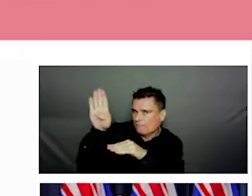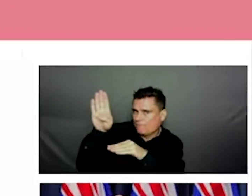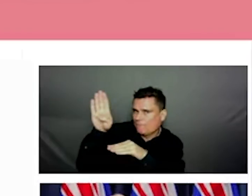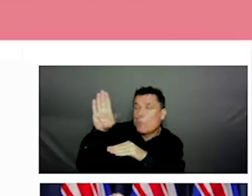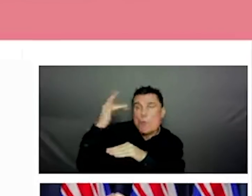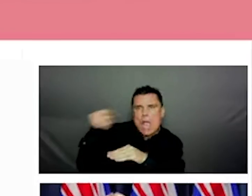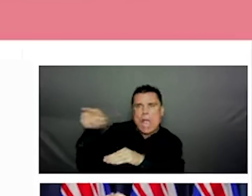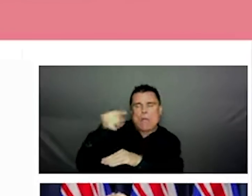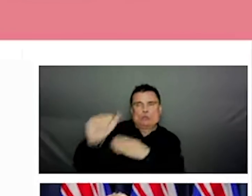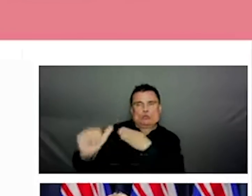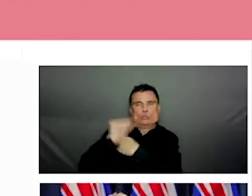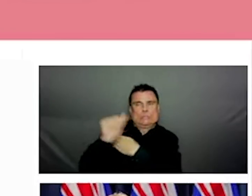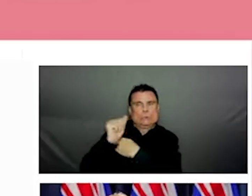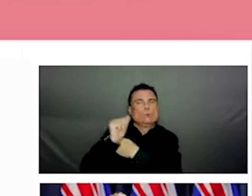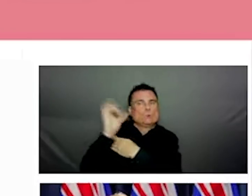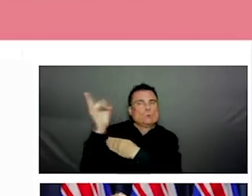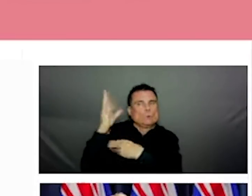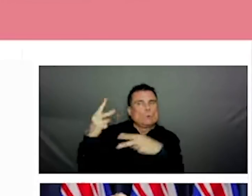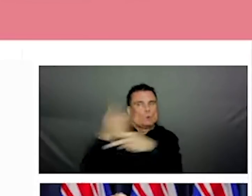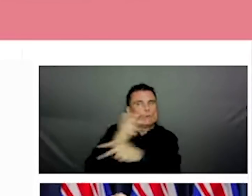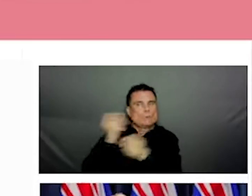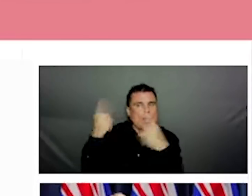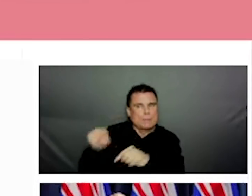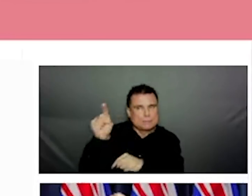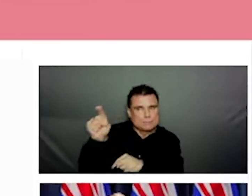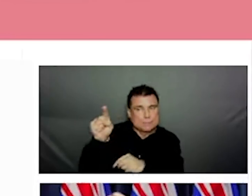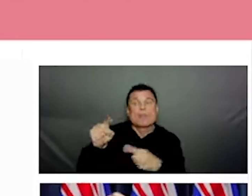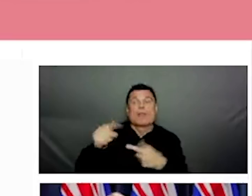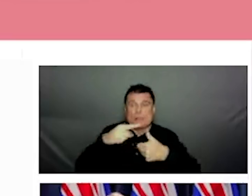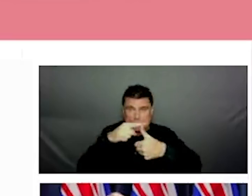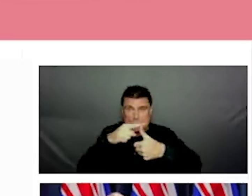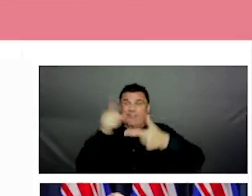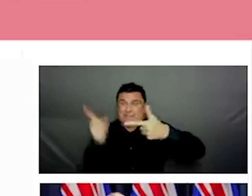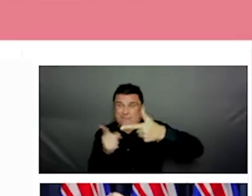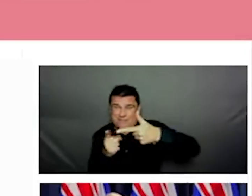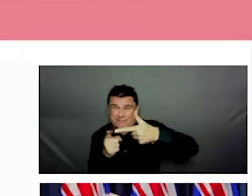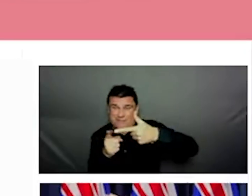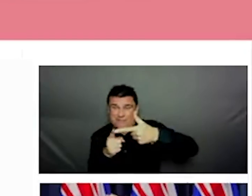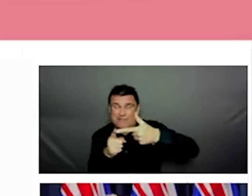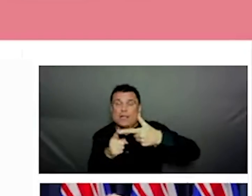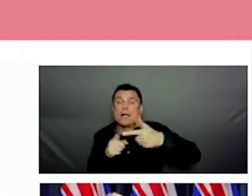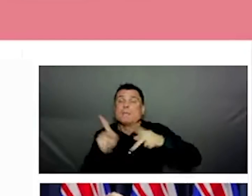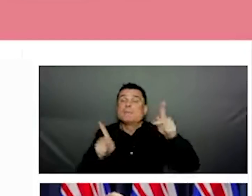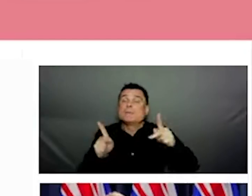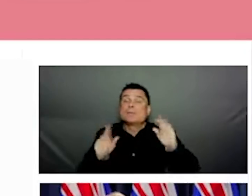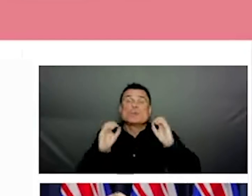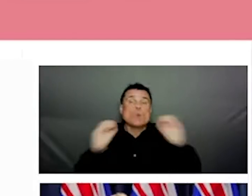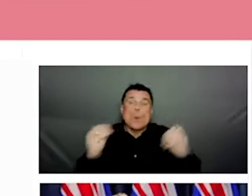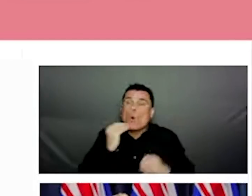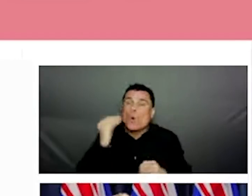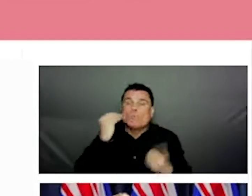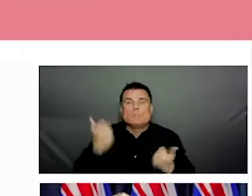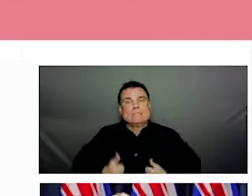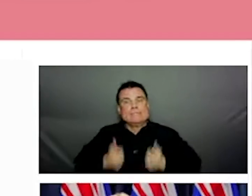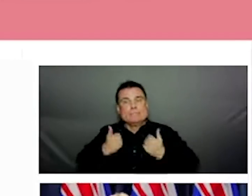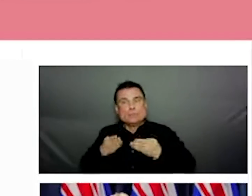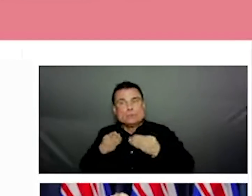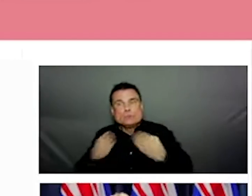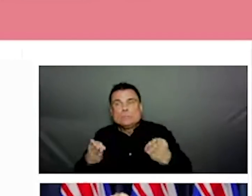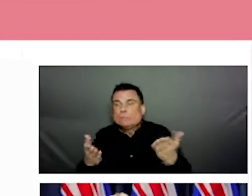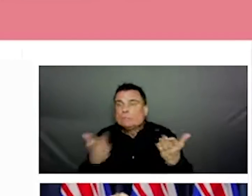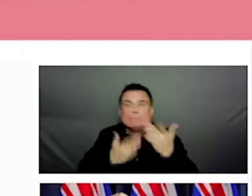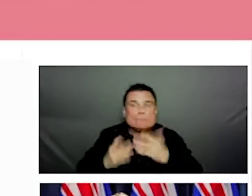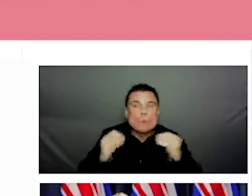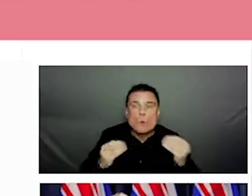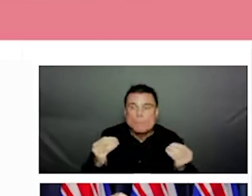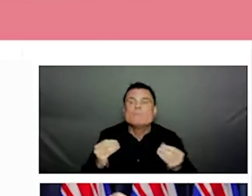using shelters, and as we've mentioned as well, we've had a number of outbreaks, particularly the downtown east side. We've had a couple of shelter outbreaks